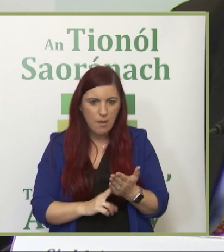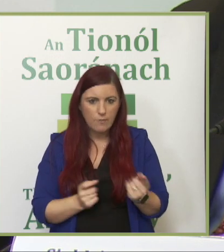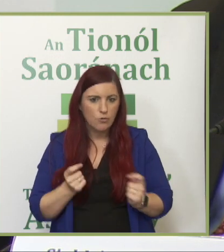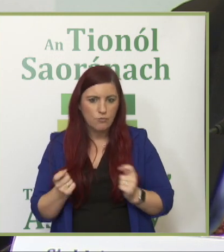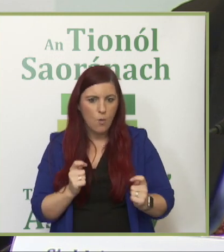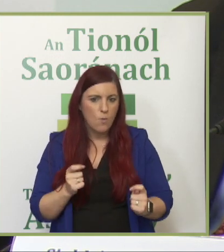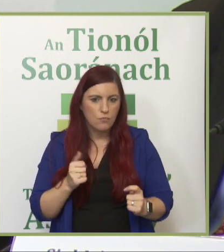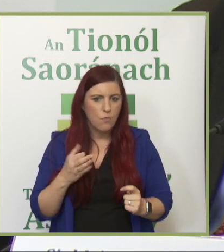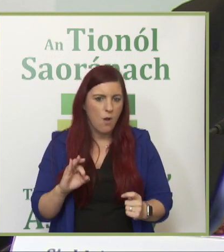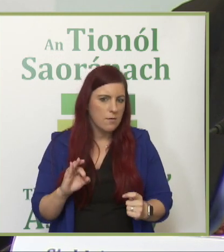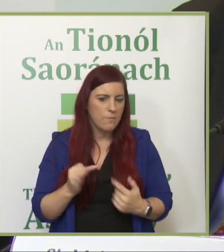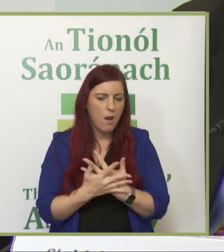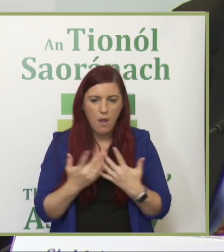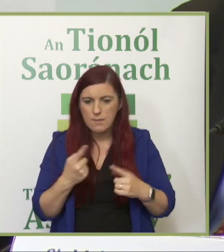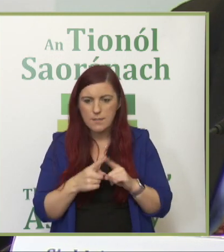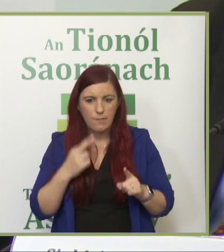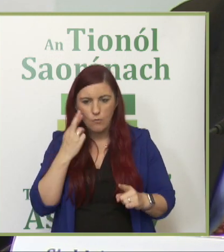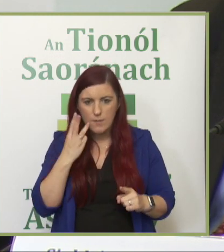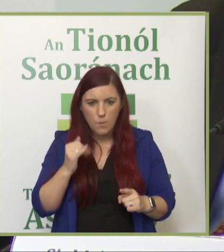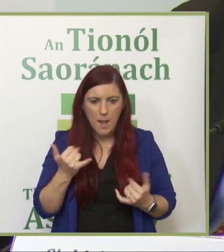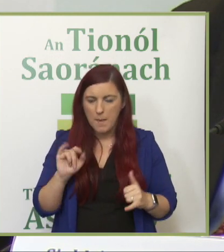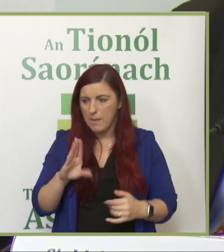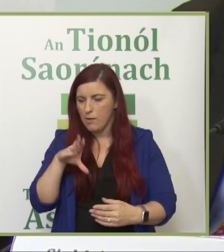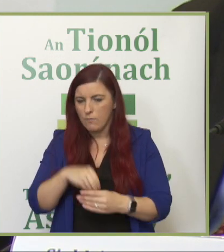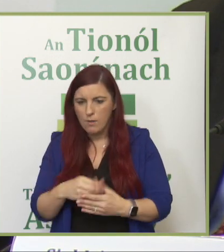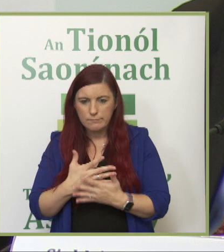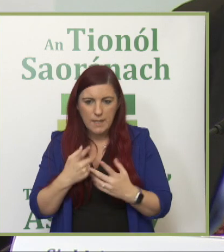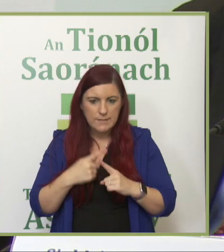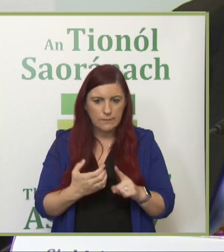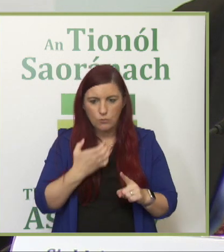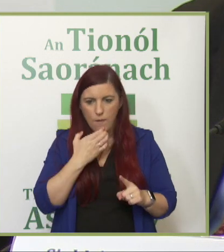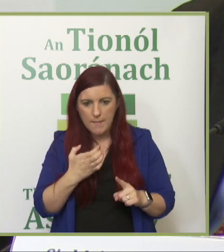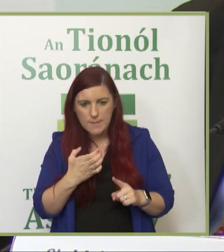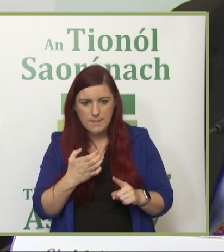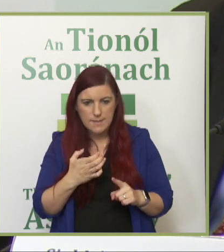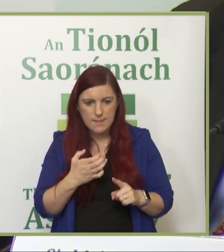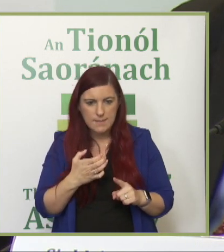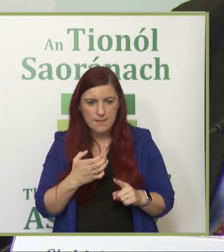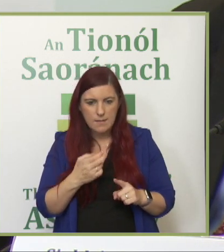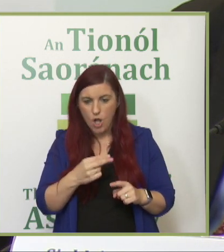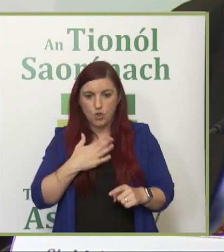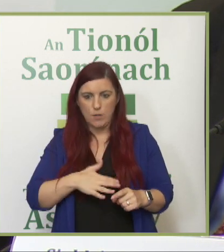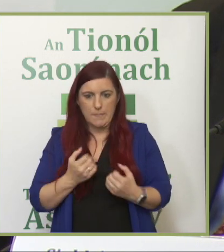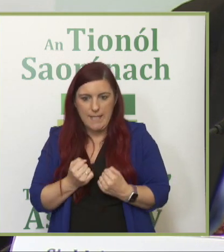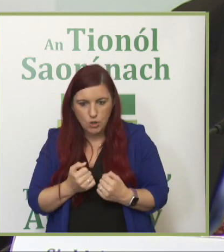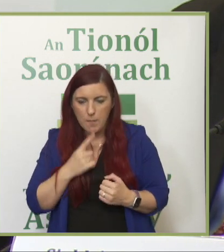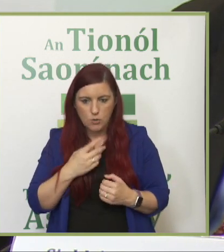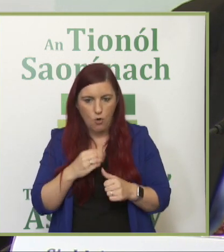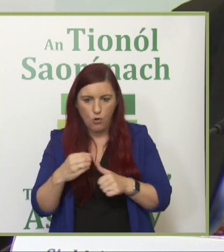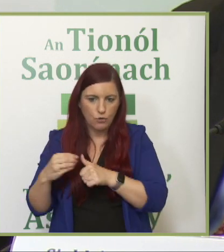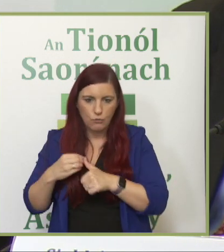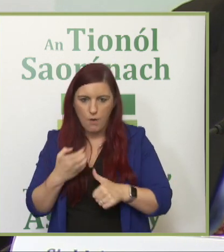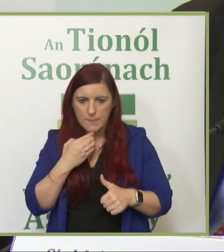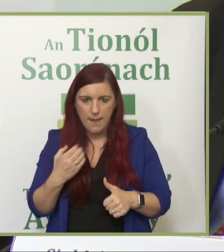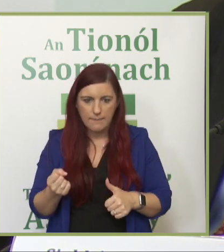drugs who would be involved in a variety of crimes that I outlined in the presentation. And of course, An